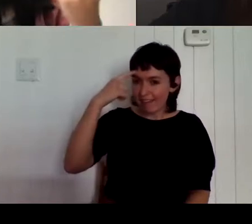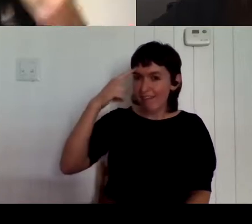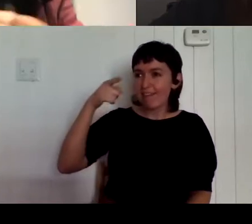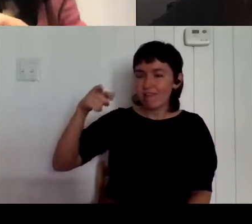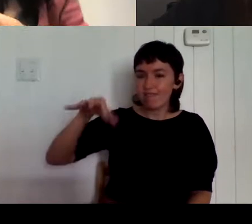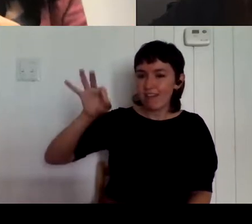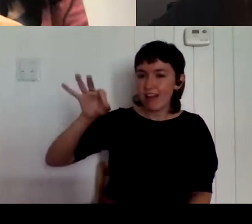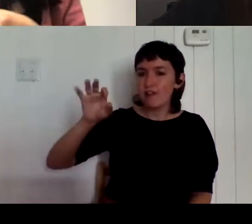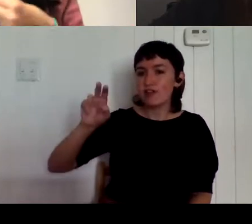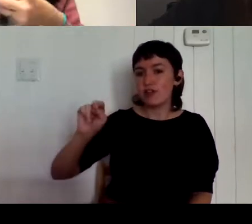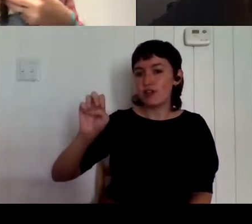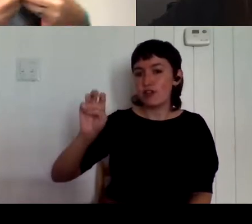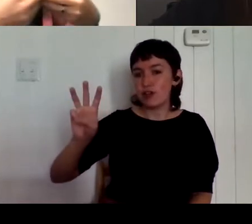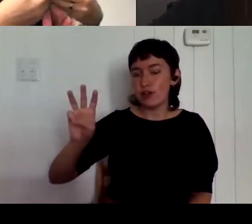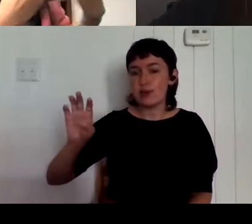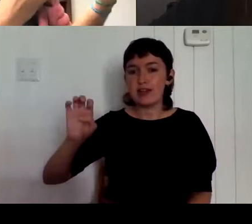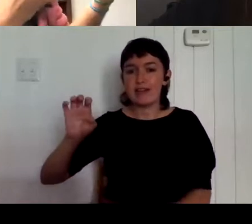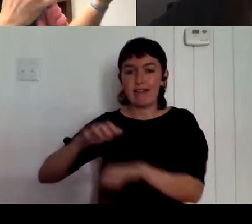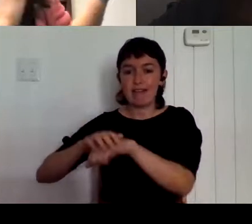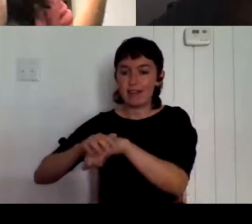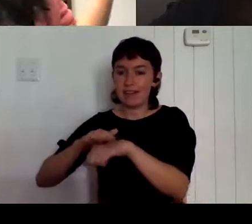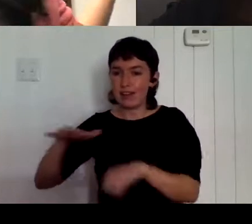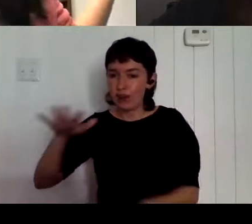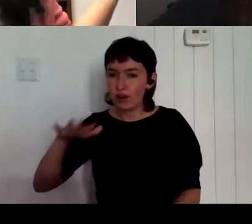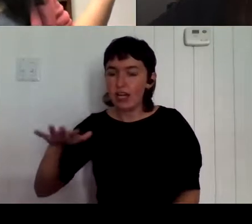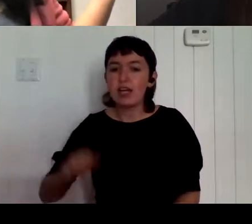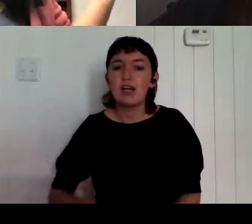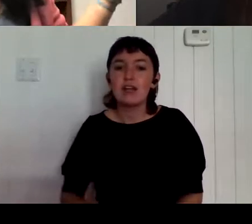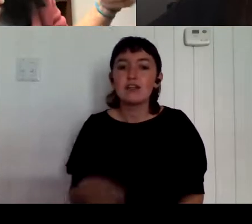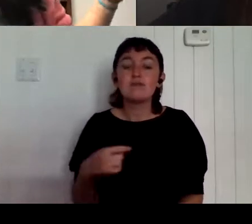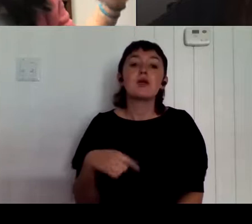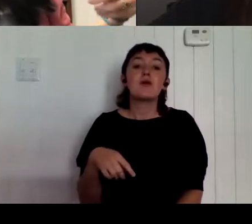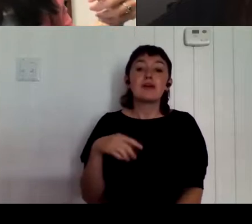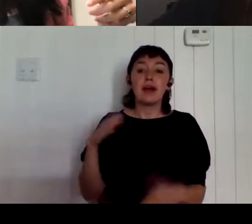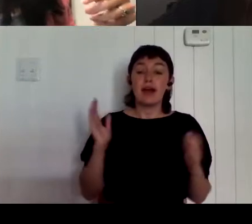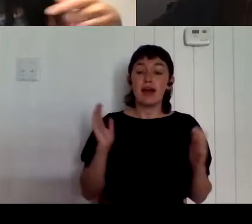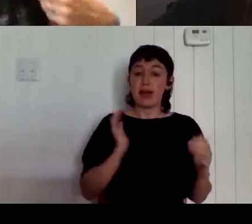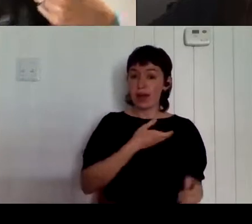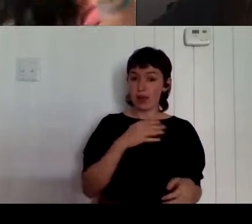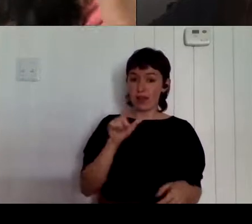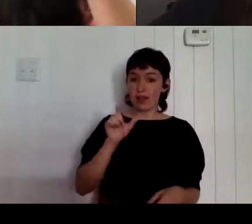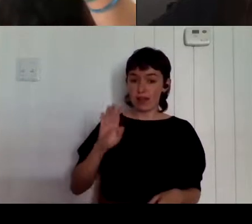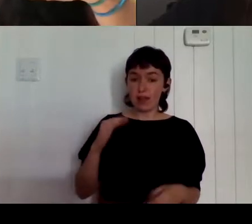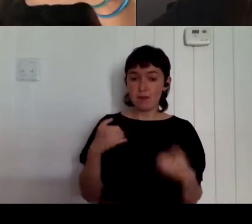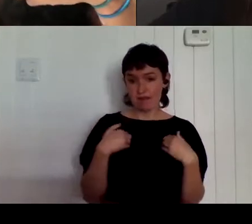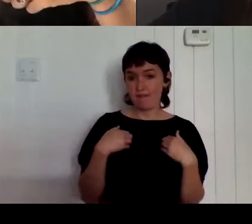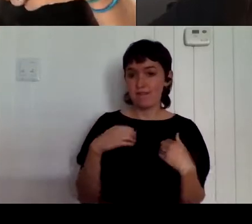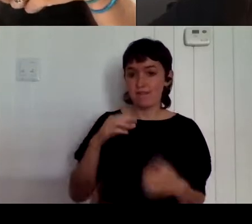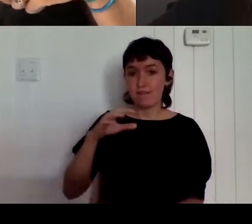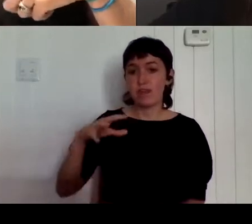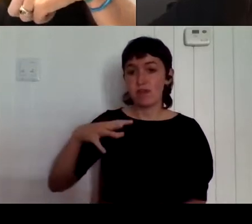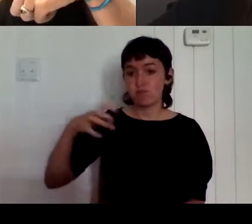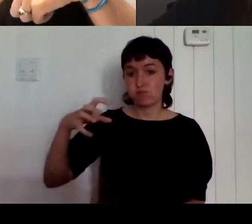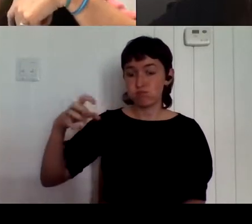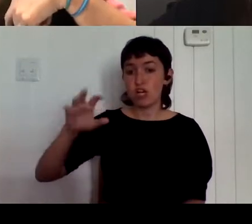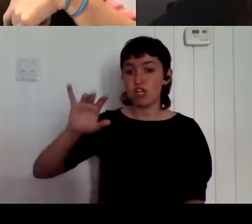we don't find ours in the wild. We grow them in lab. We have a jellyfish colony that, so like this guy or lady, because this is actually a lady.